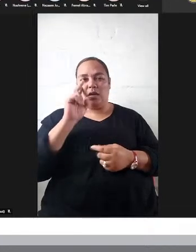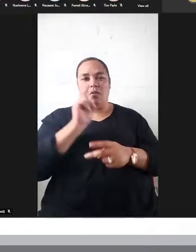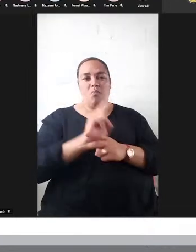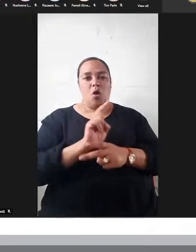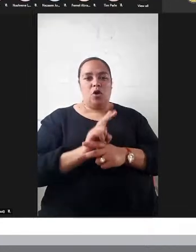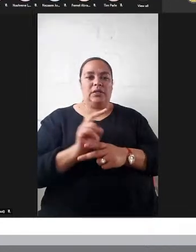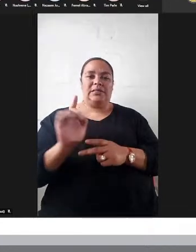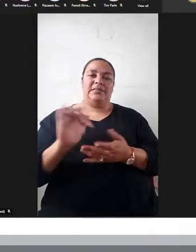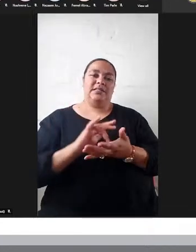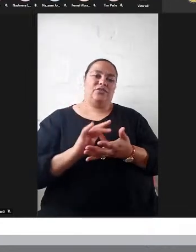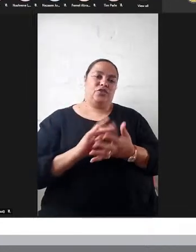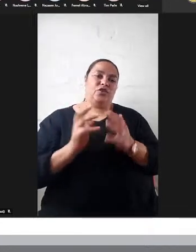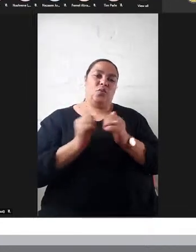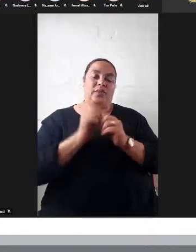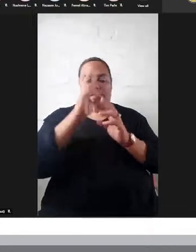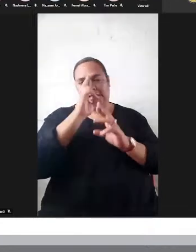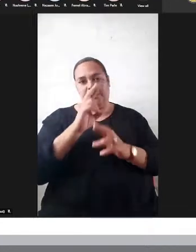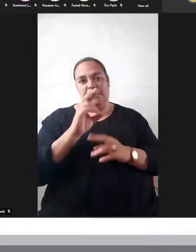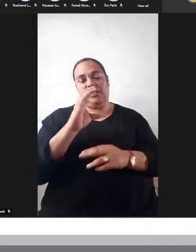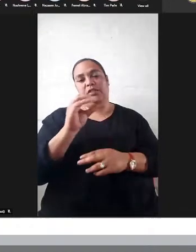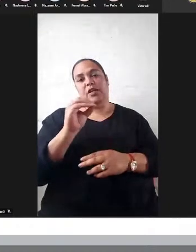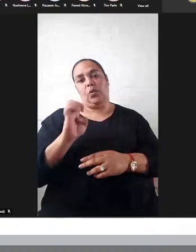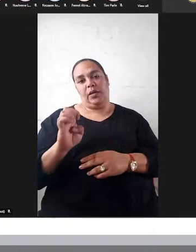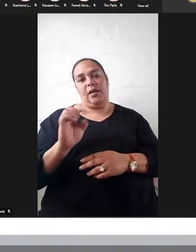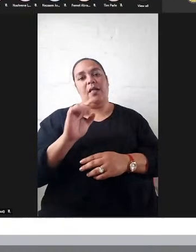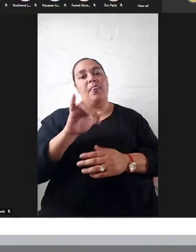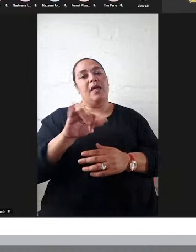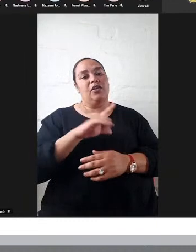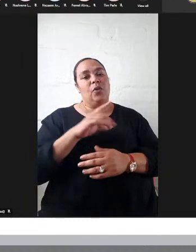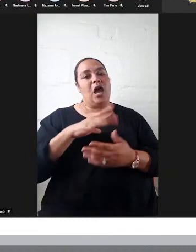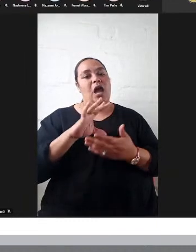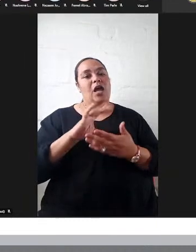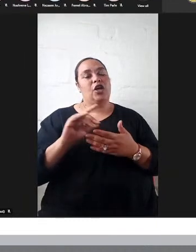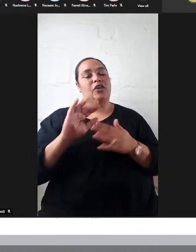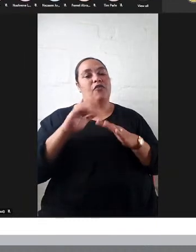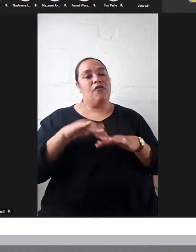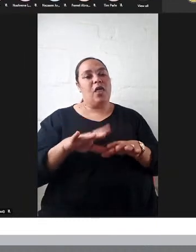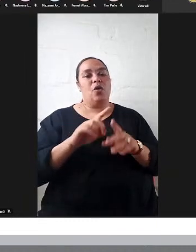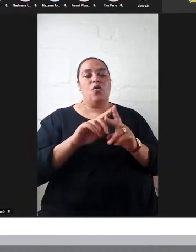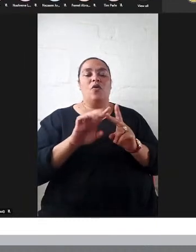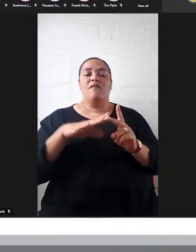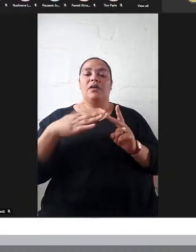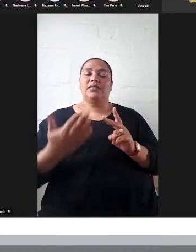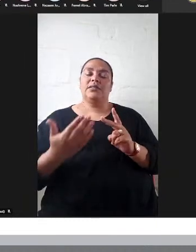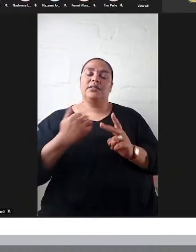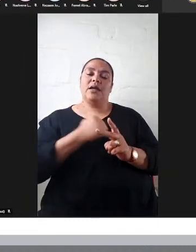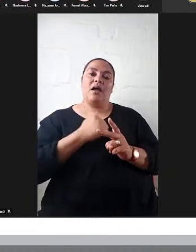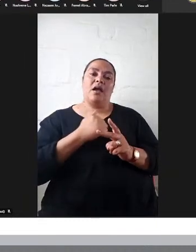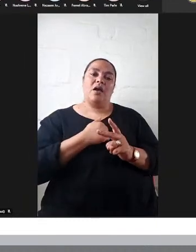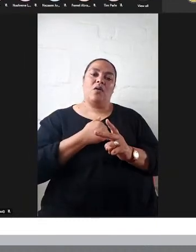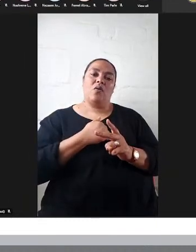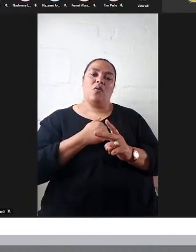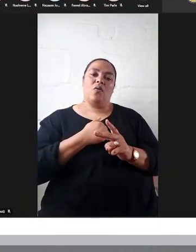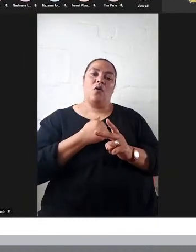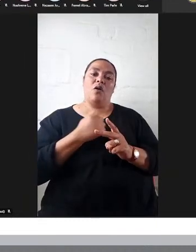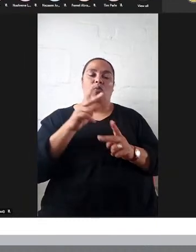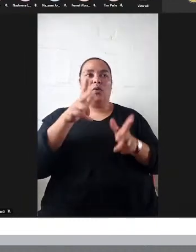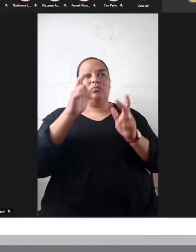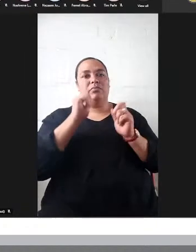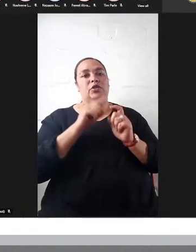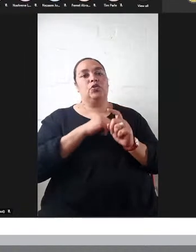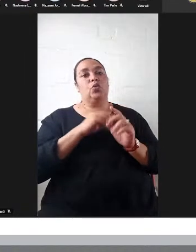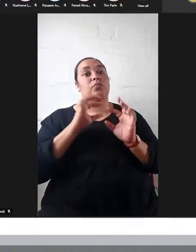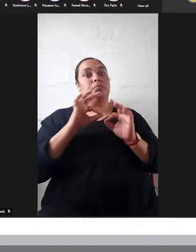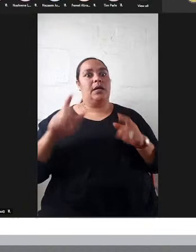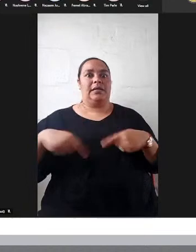with respect to COE. And that's why our cash flow versus our cash flow forecast versus actual expenditure